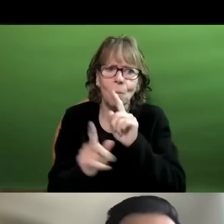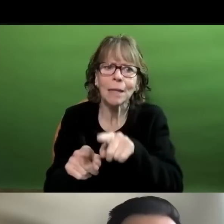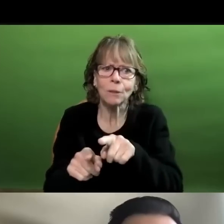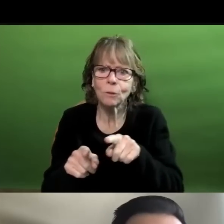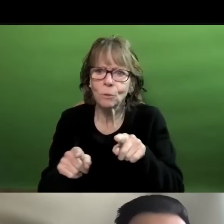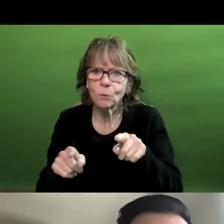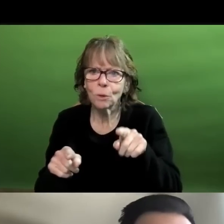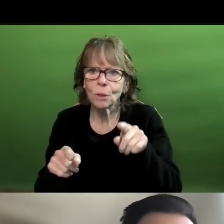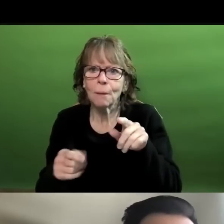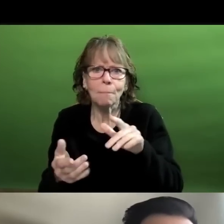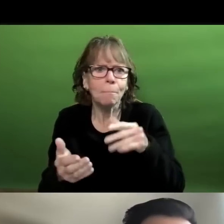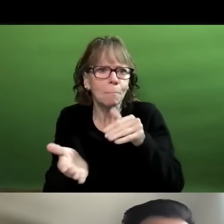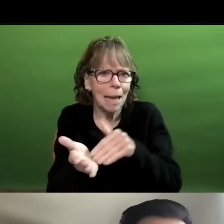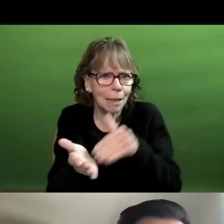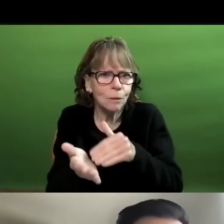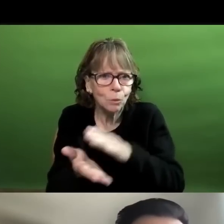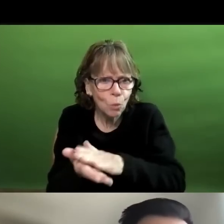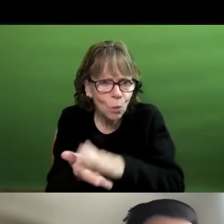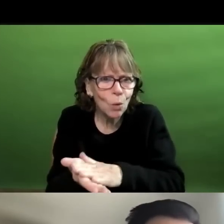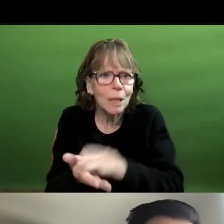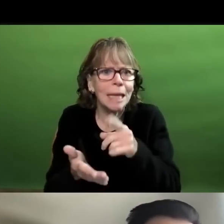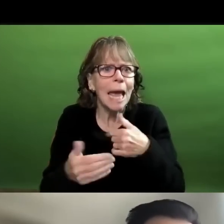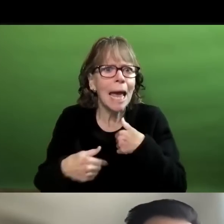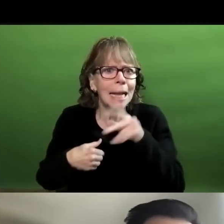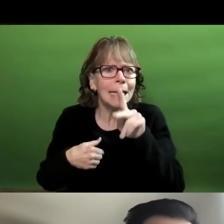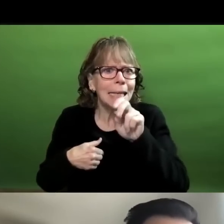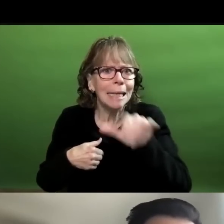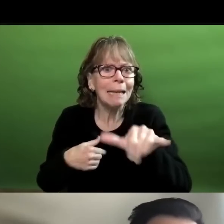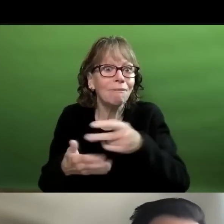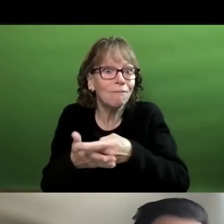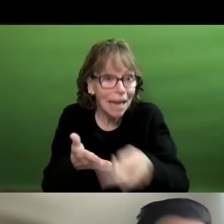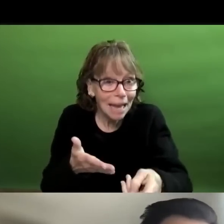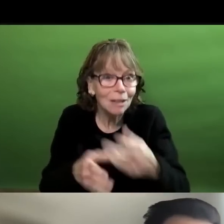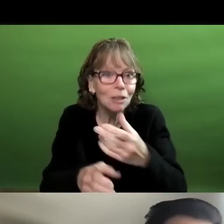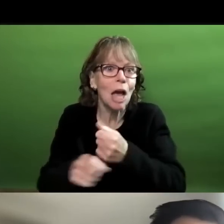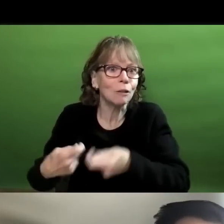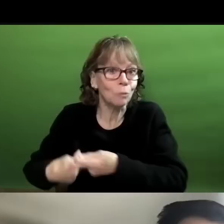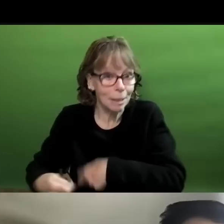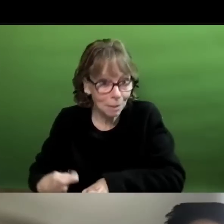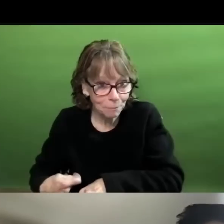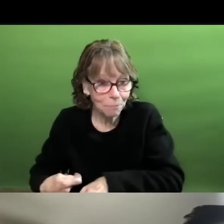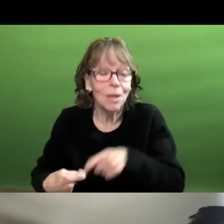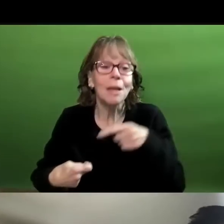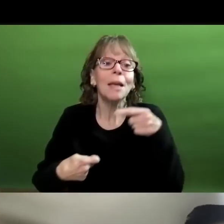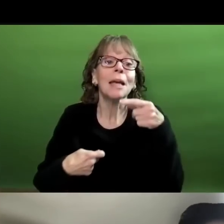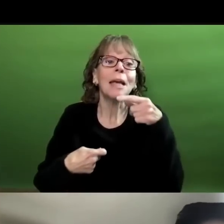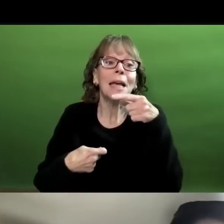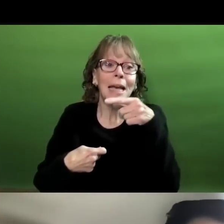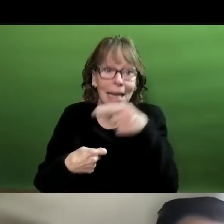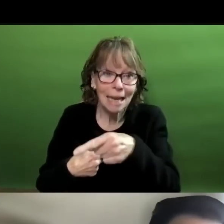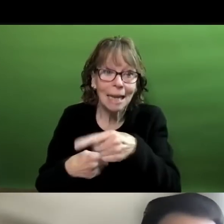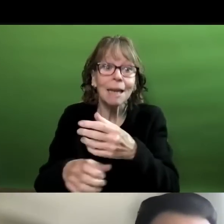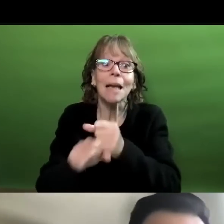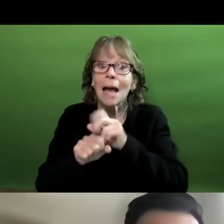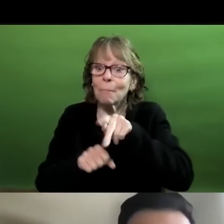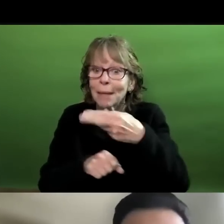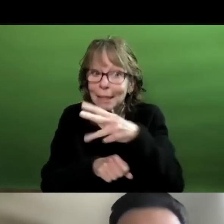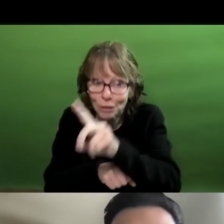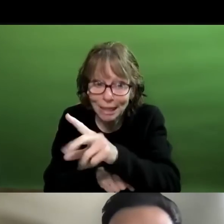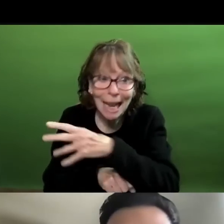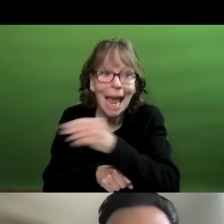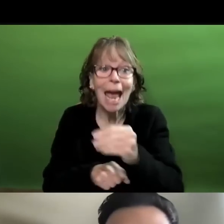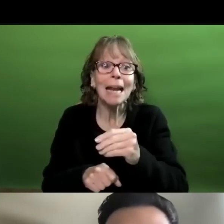with kidney failure and received a kidney transplant. After receiving his PhD and a donated kidney, he co-authored one of the first